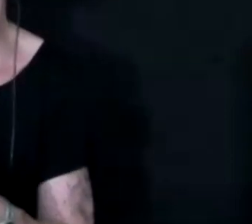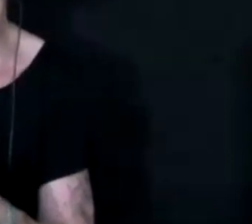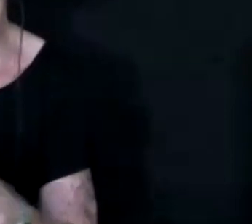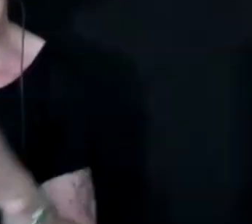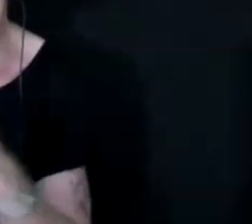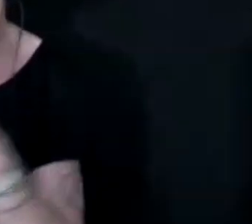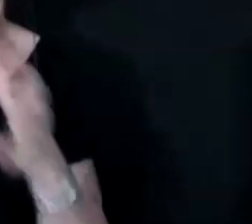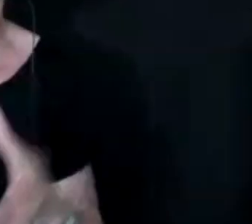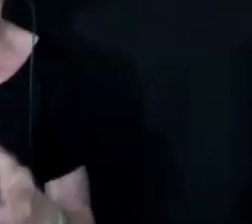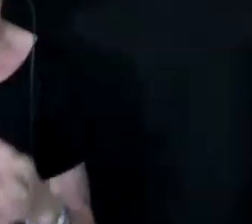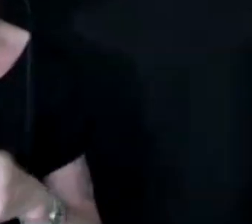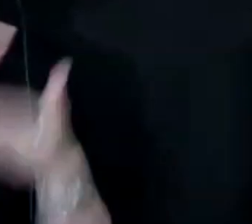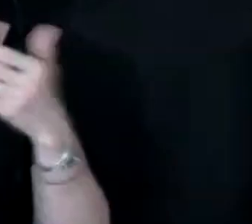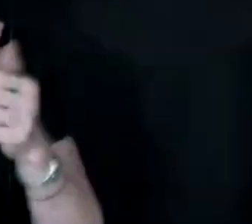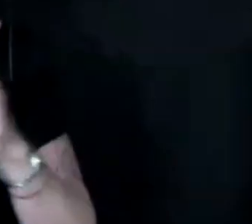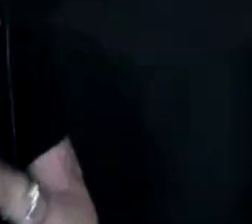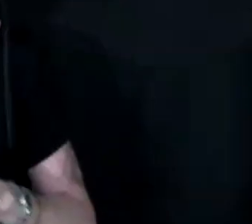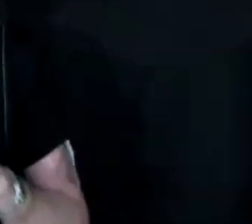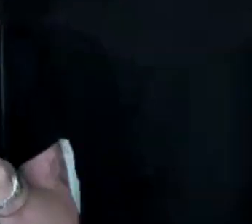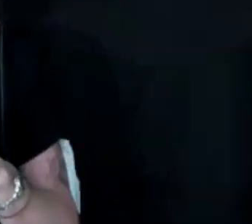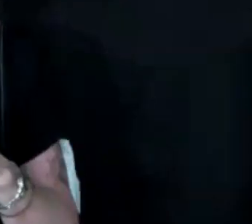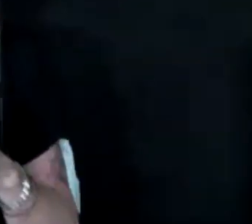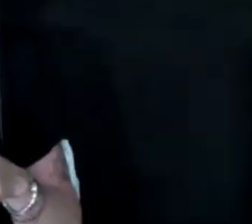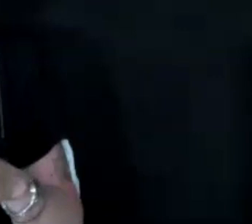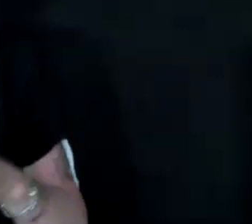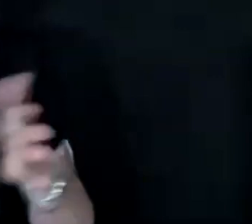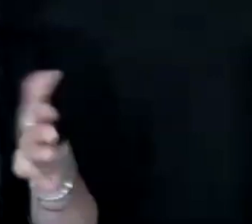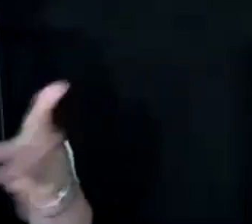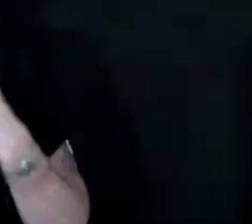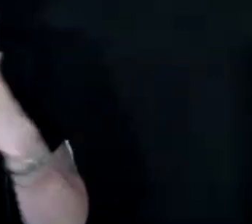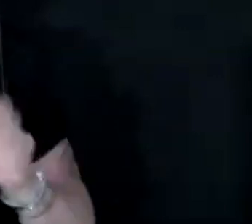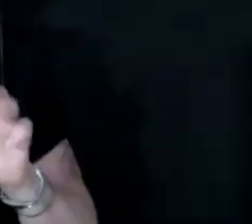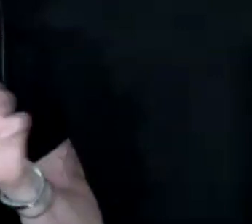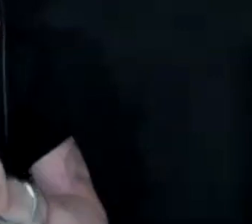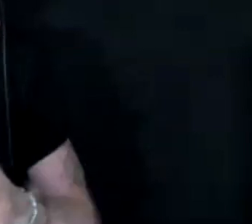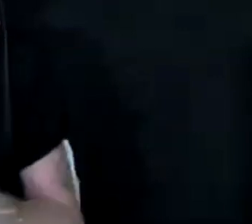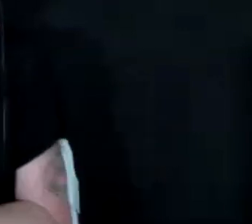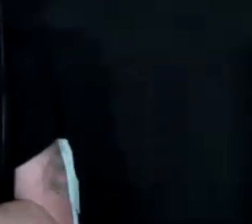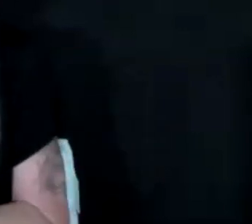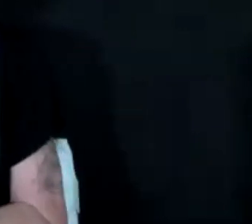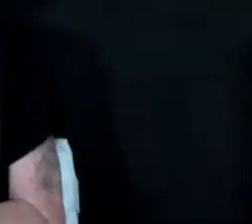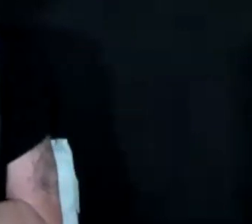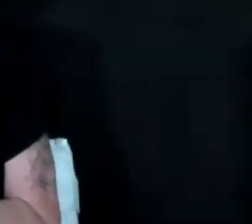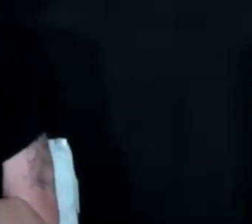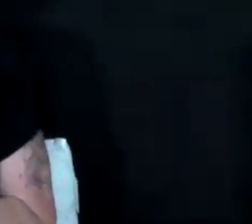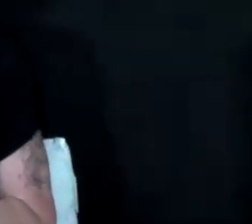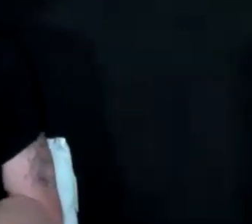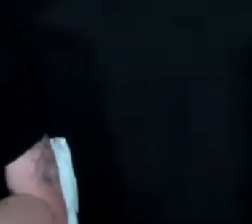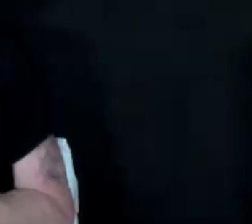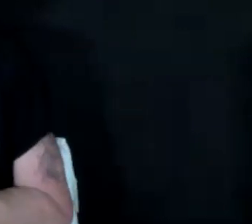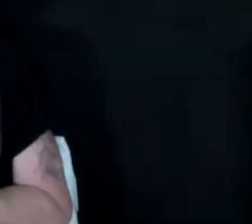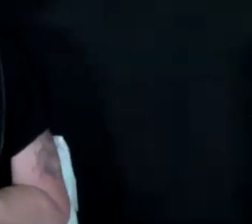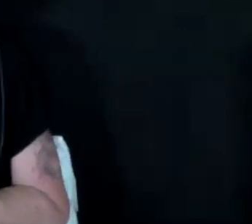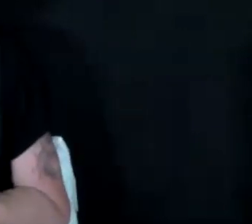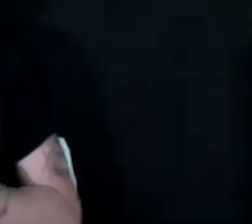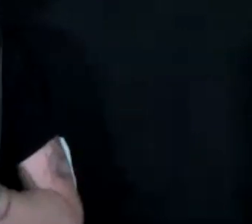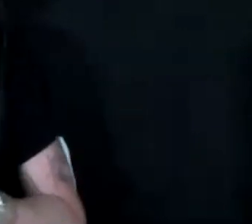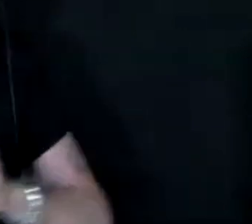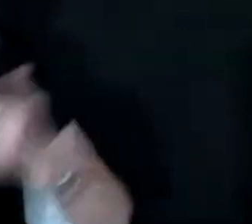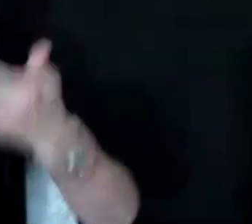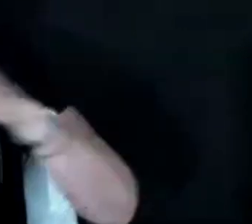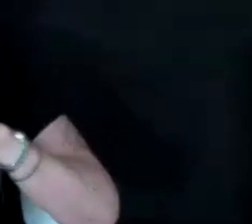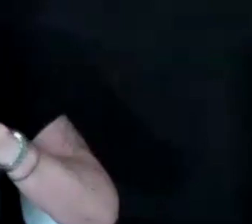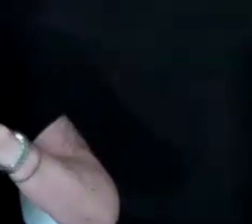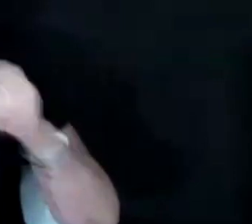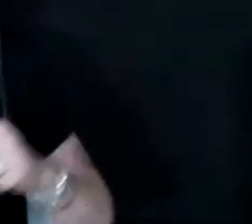all, thank you to everybody. I'm really excited to be here to be able to present to this community. I was lucky enough, I think about a